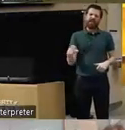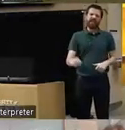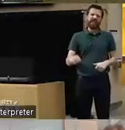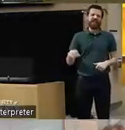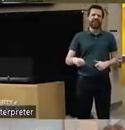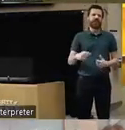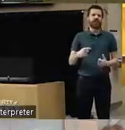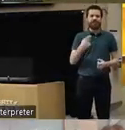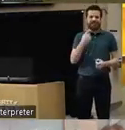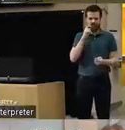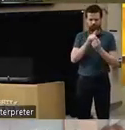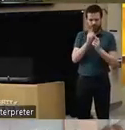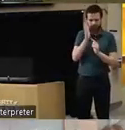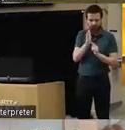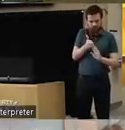met 5 minutes ago?